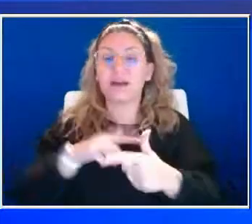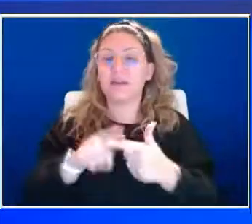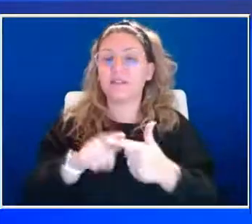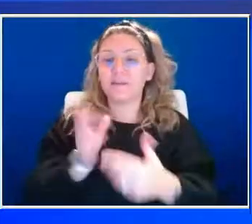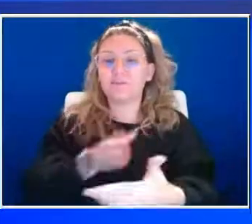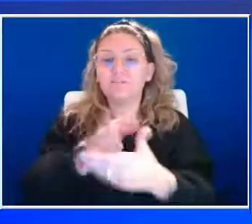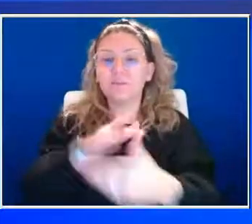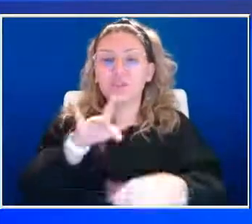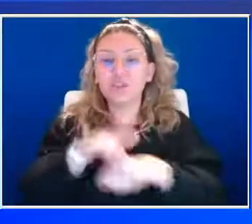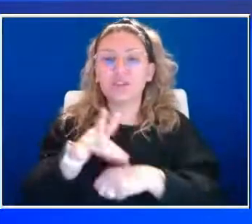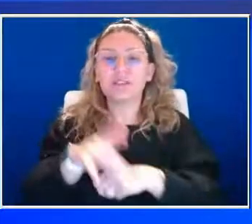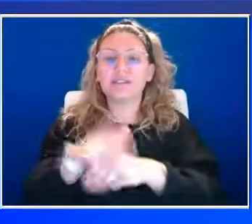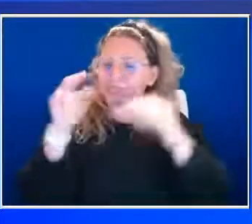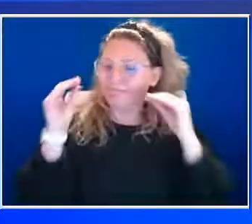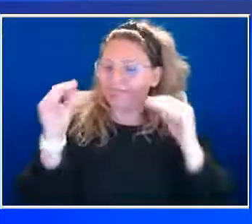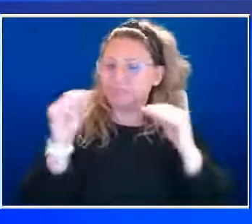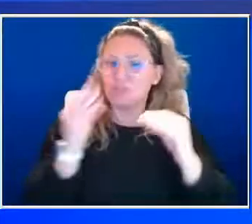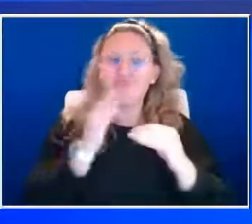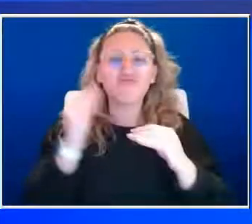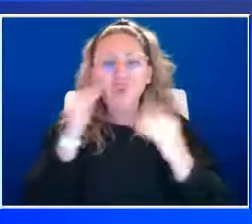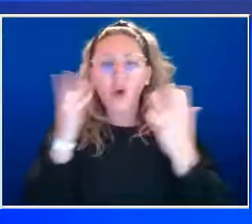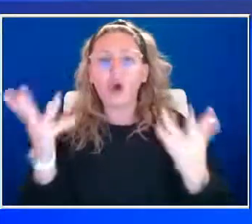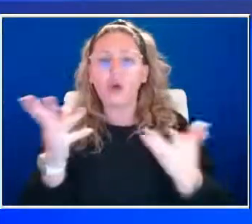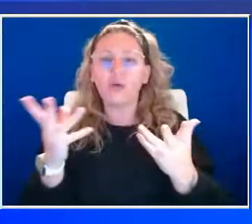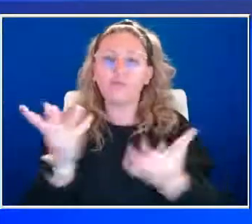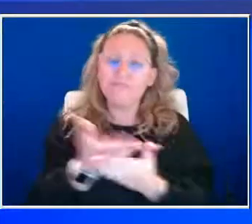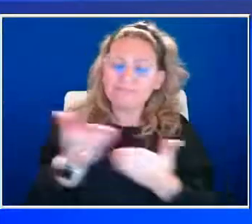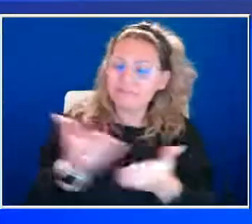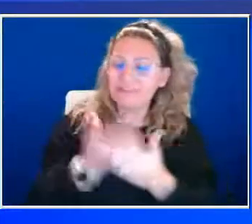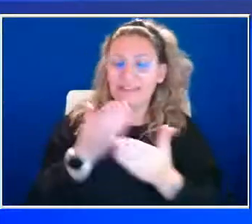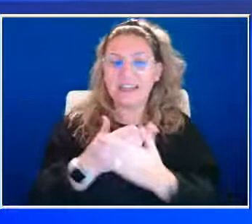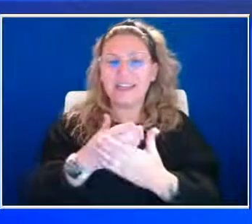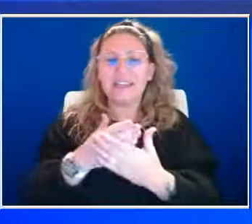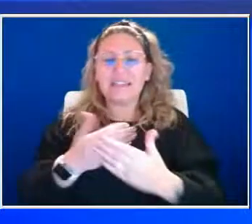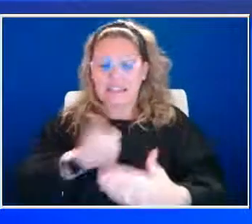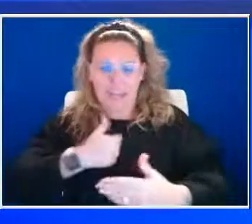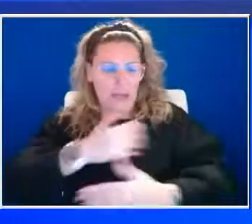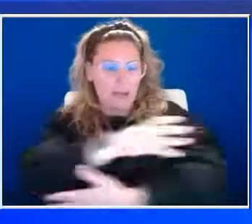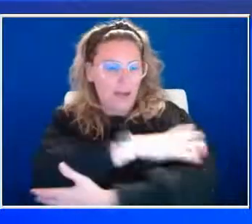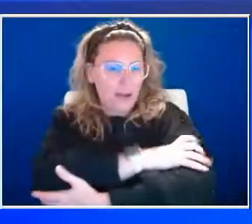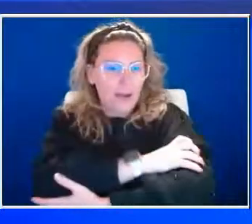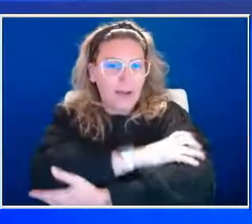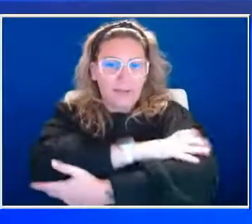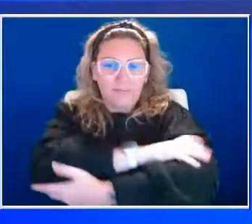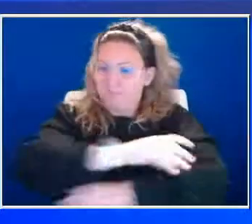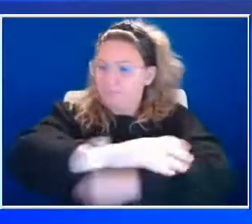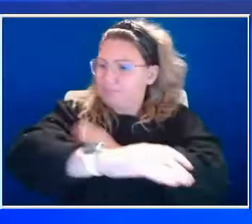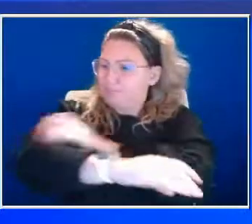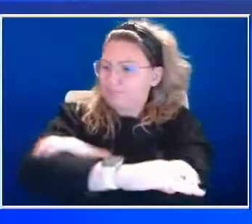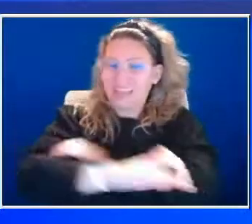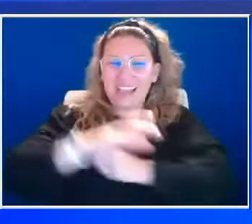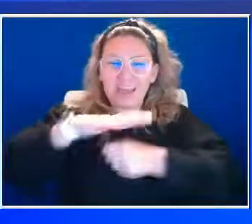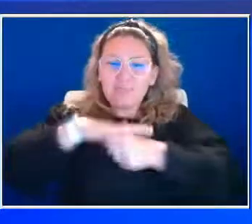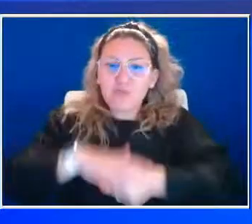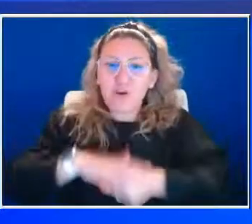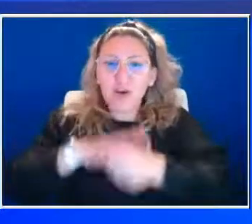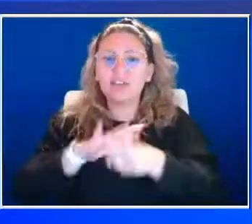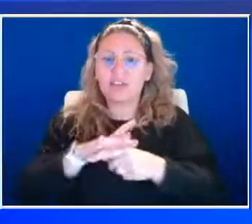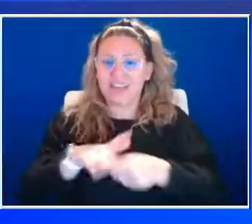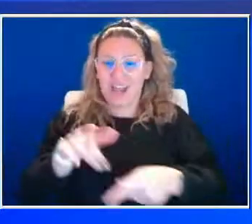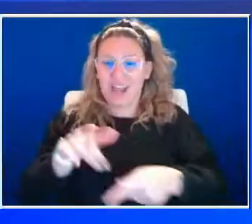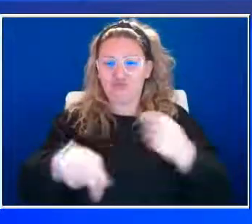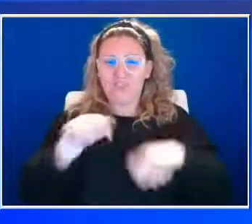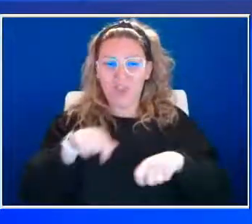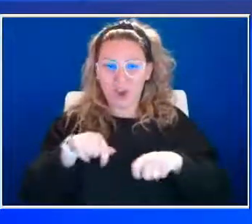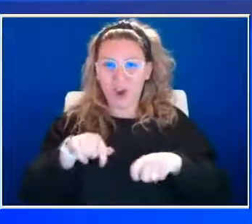them home-directed measures like self-massage, compression, and things, and actually reverse the lymphedema. So prevent it from becoming